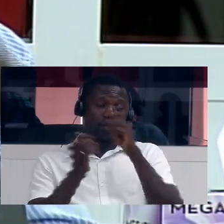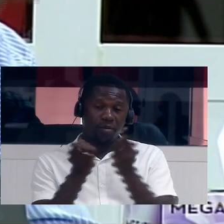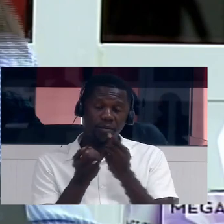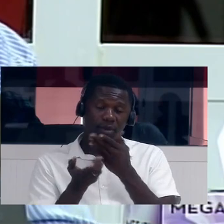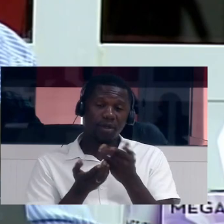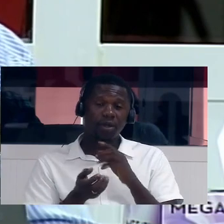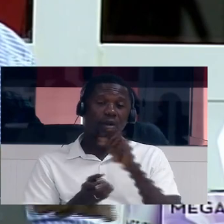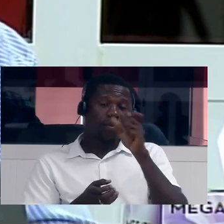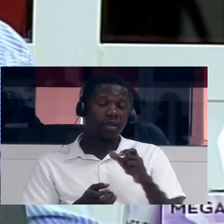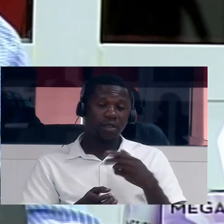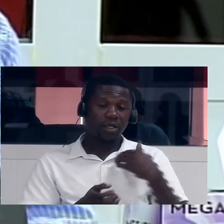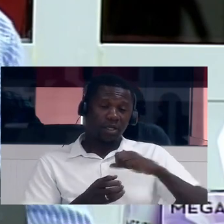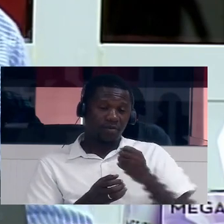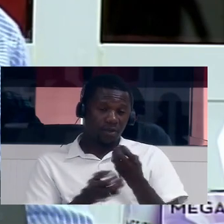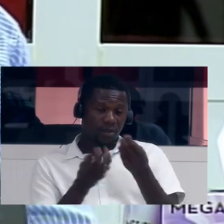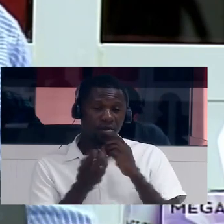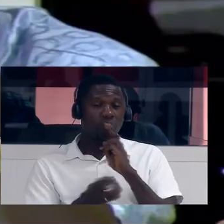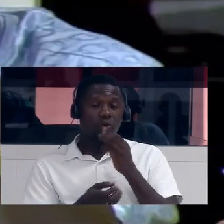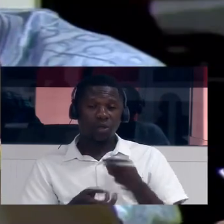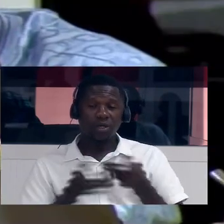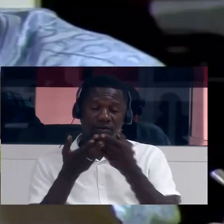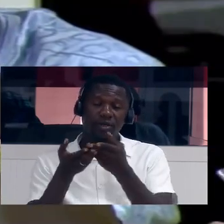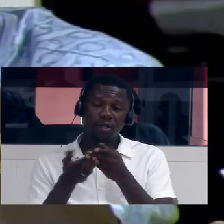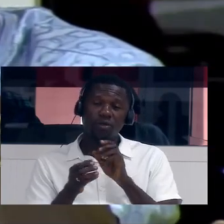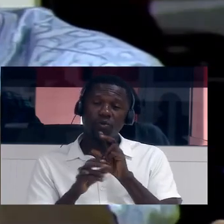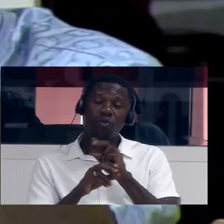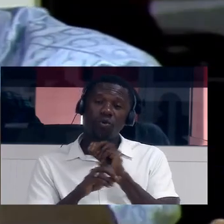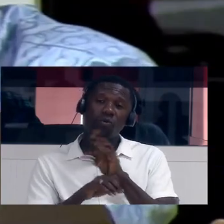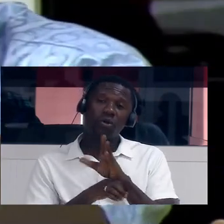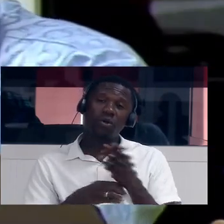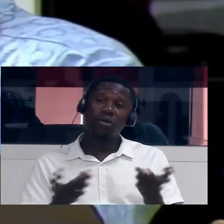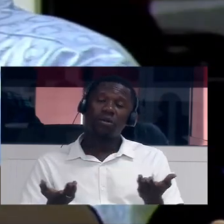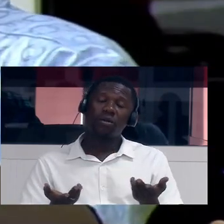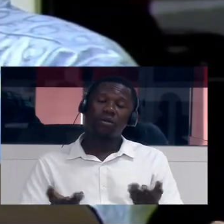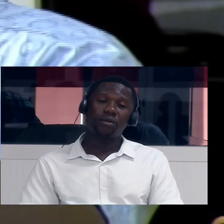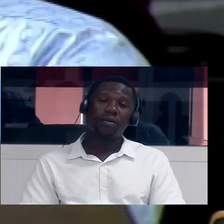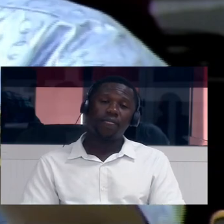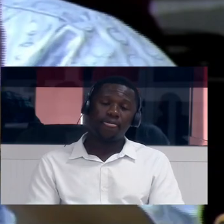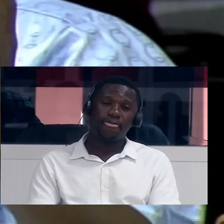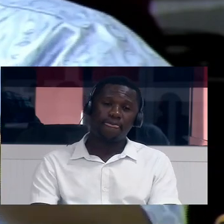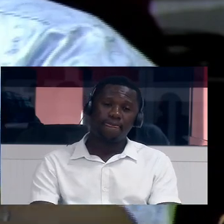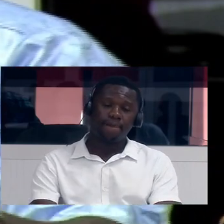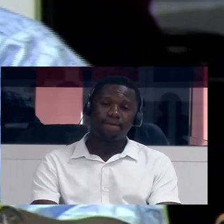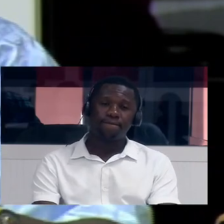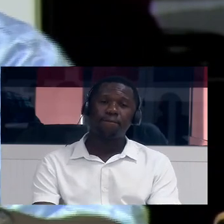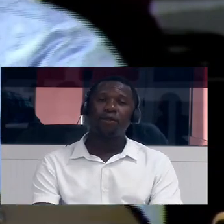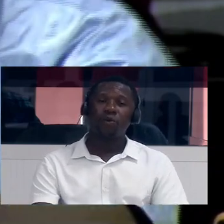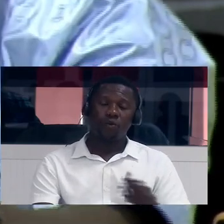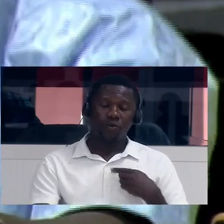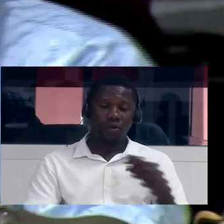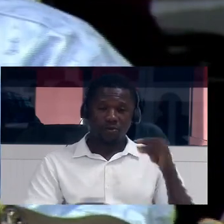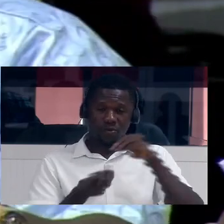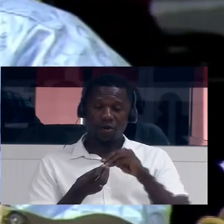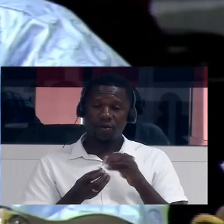tell me who gave those instructions. We would come to that. We haven't quite reached at that. The point I'm trying